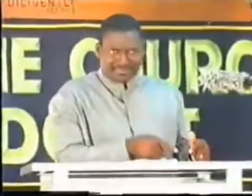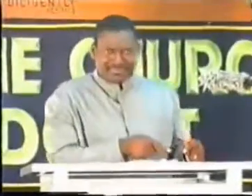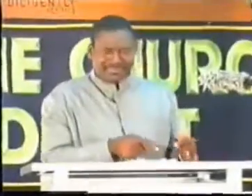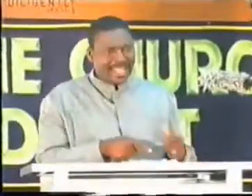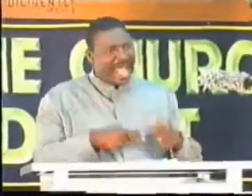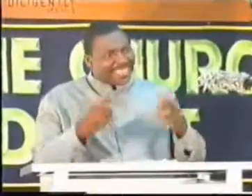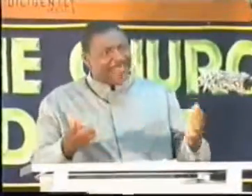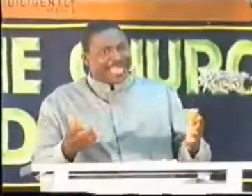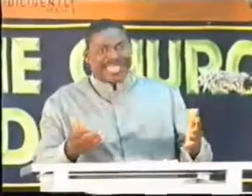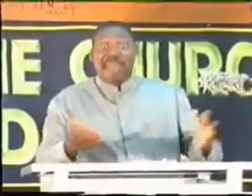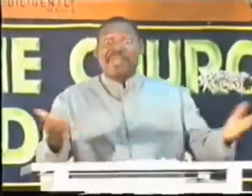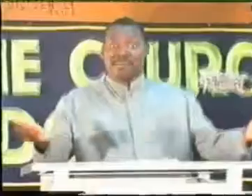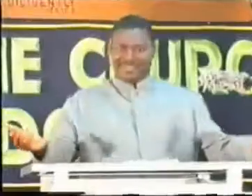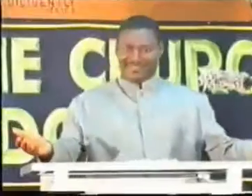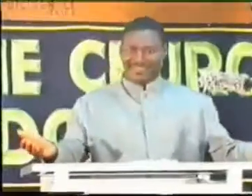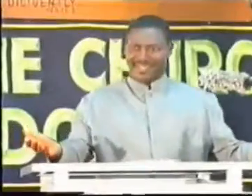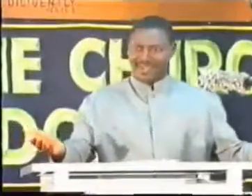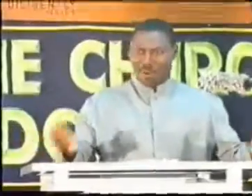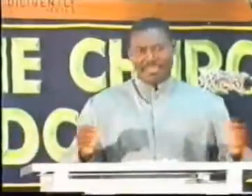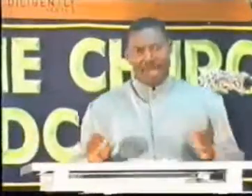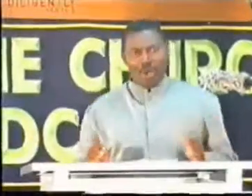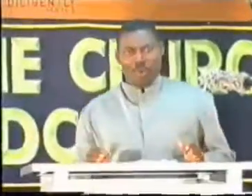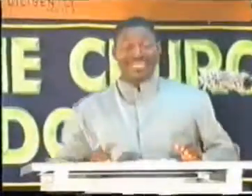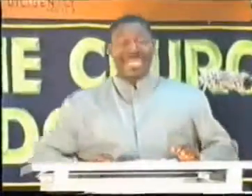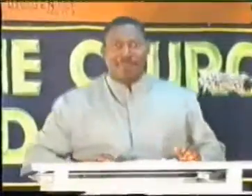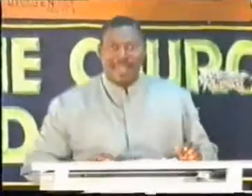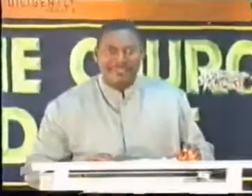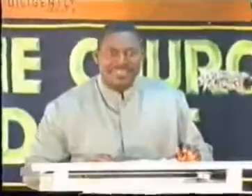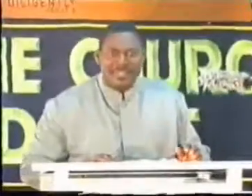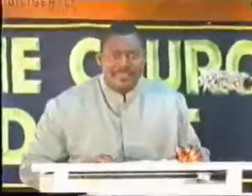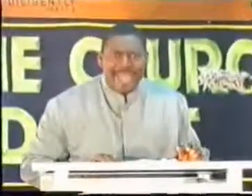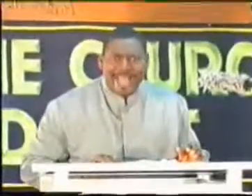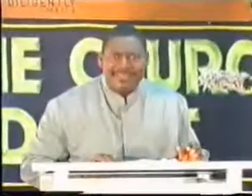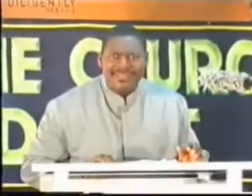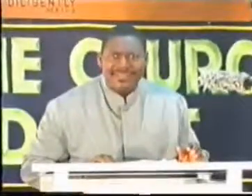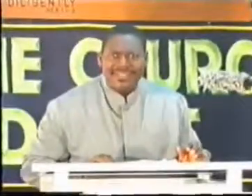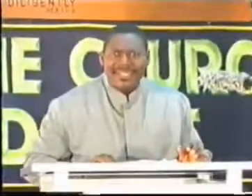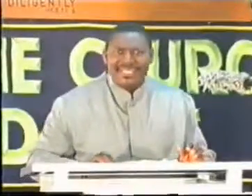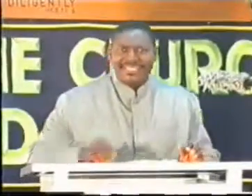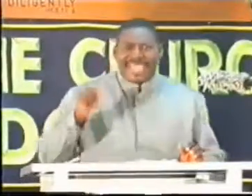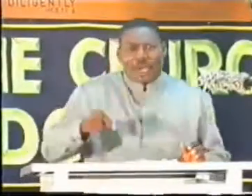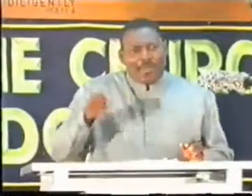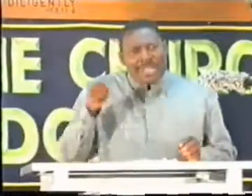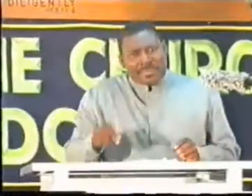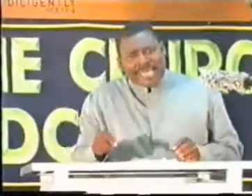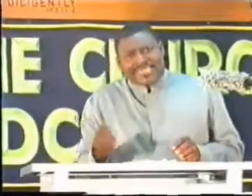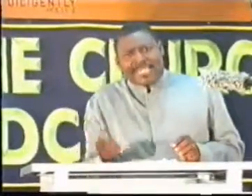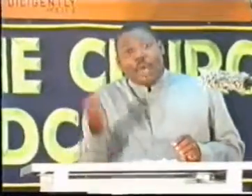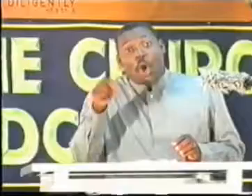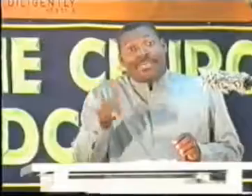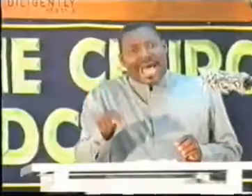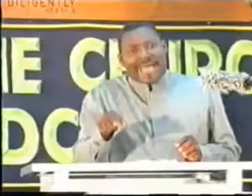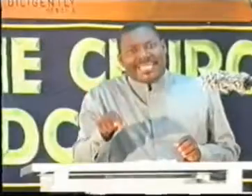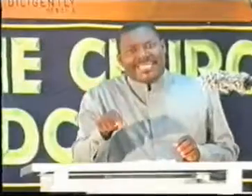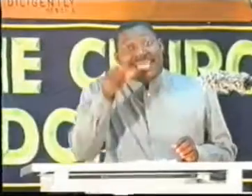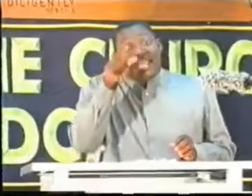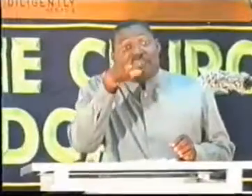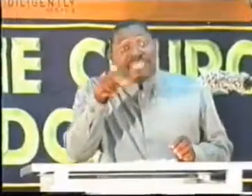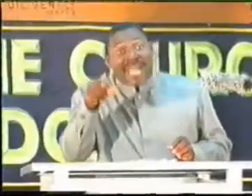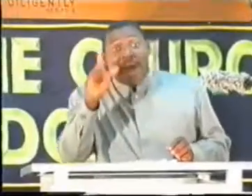wasesa emra no enso asembisa no se emra ben obi se oh was it 10 commandments debida